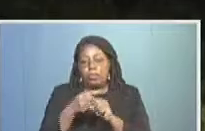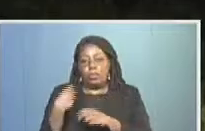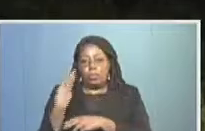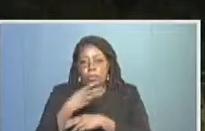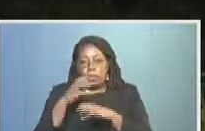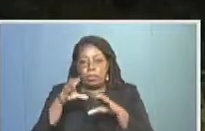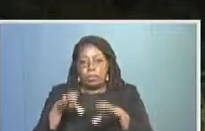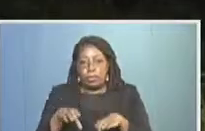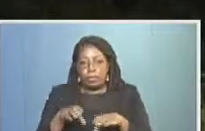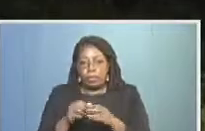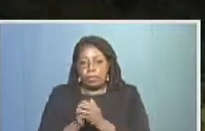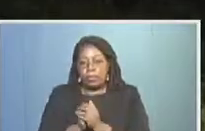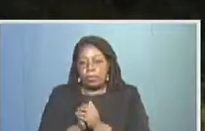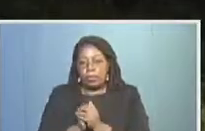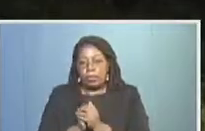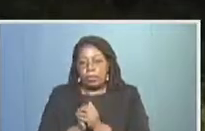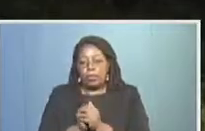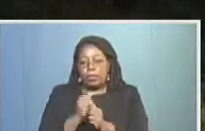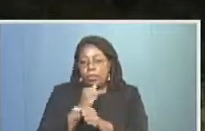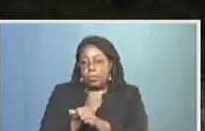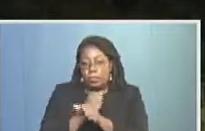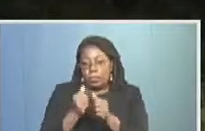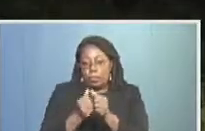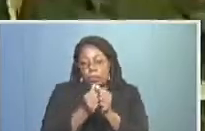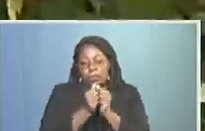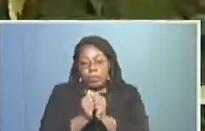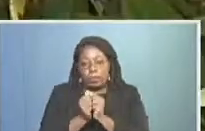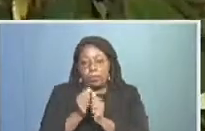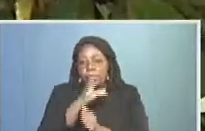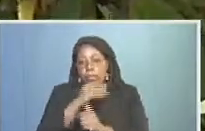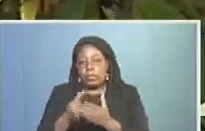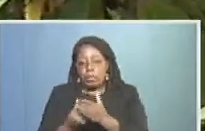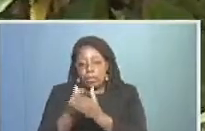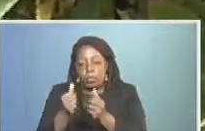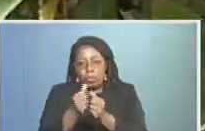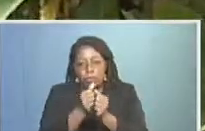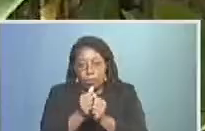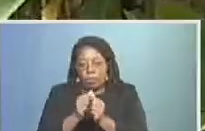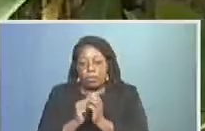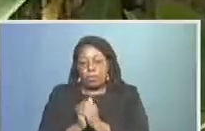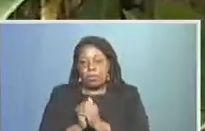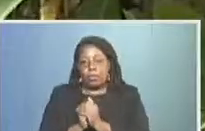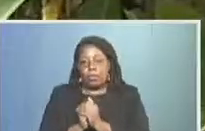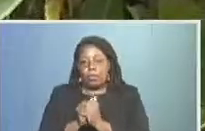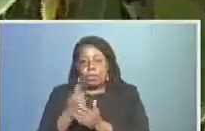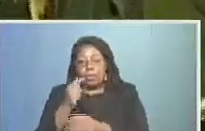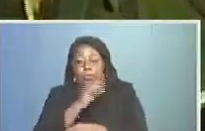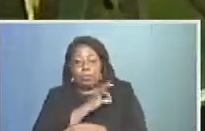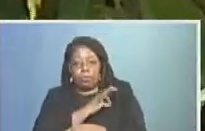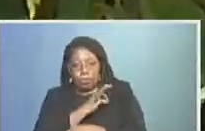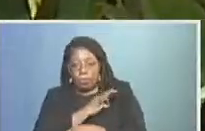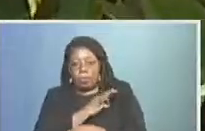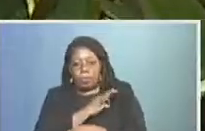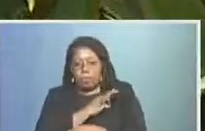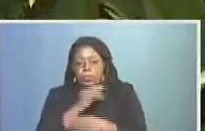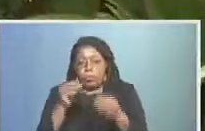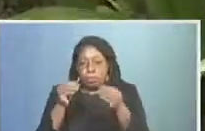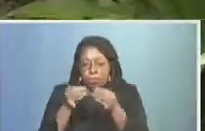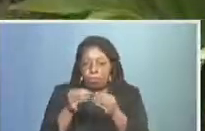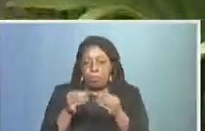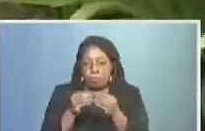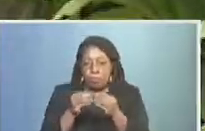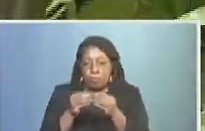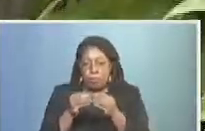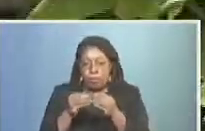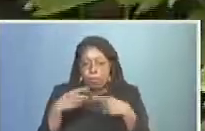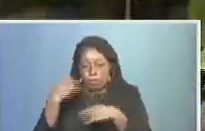indeed work together and grow together. In fact, the Fergusons have gone one step further in the idea